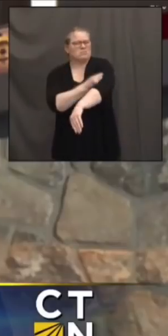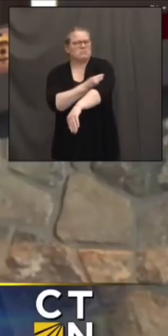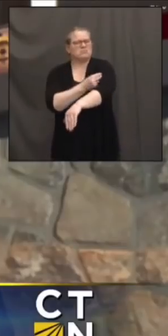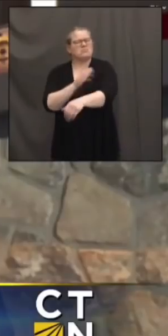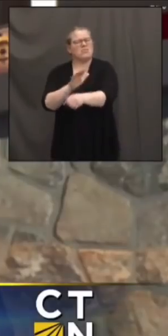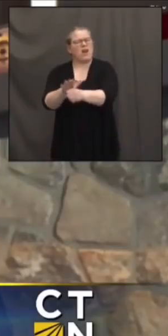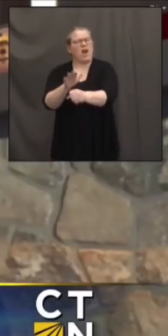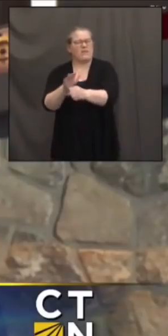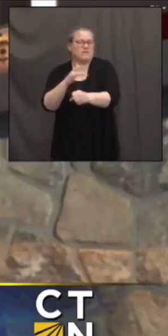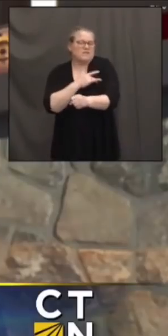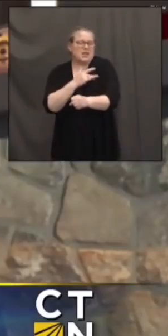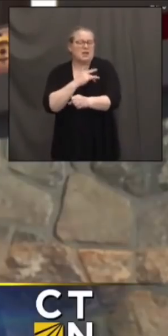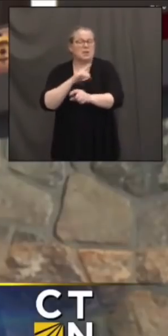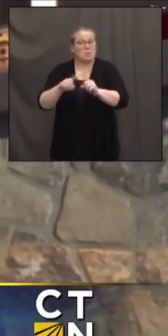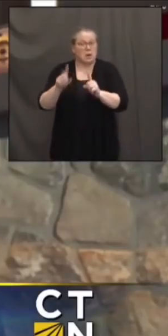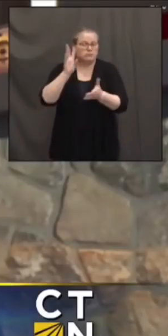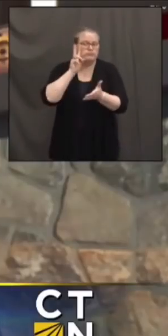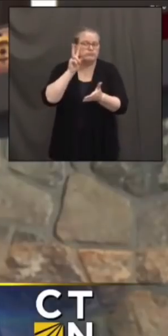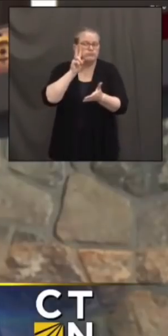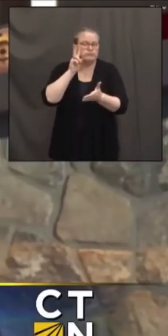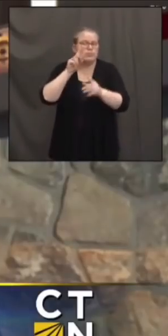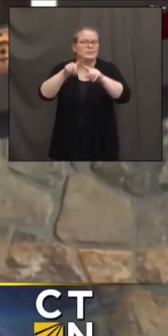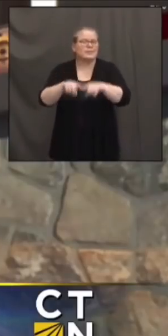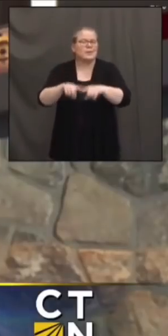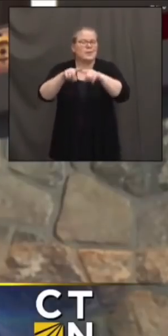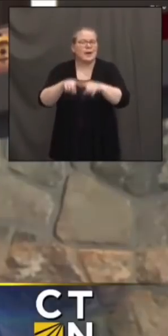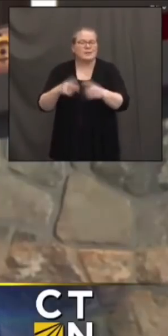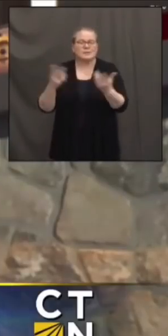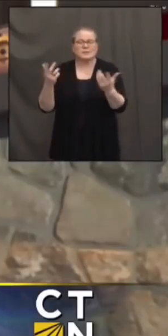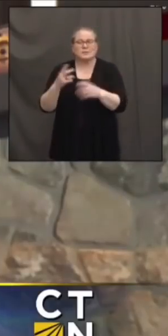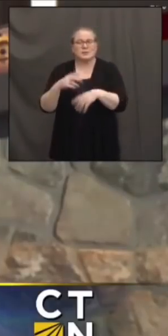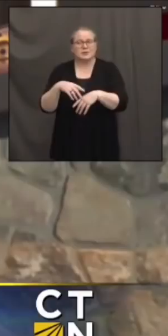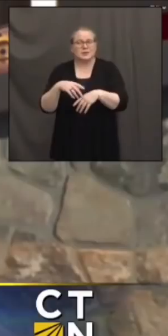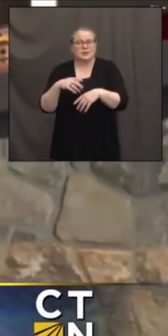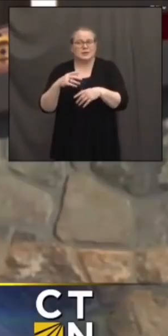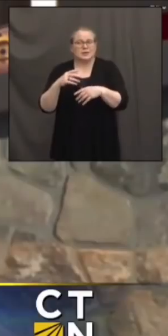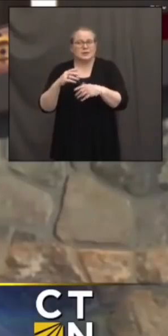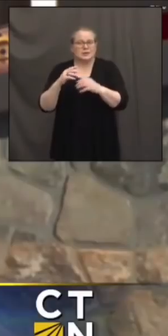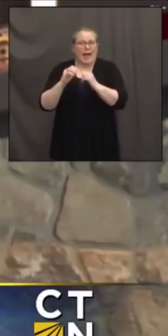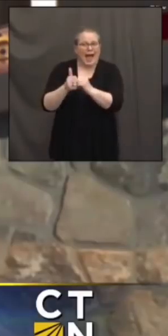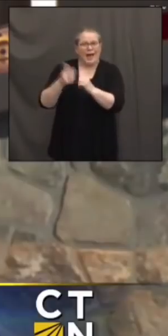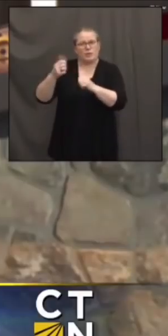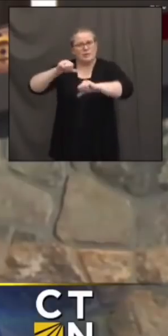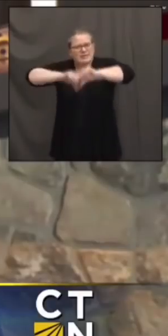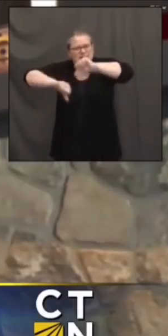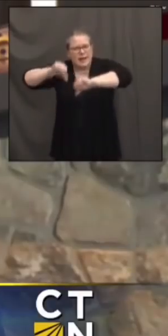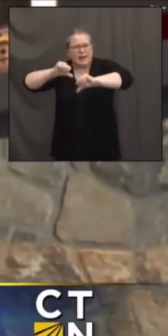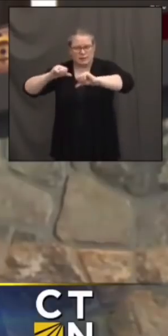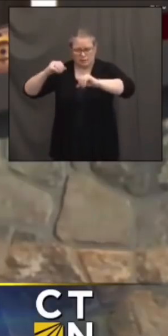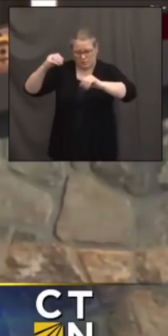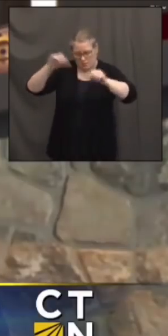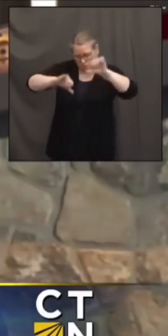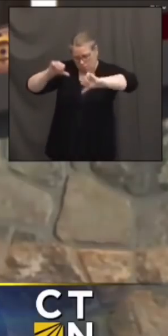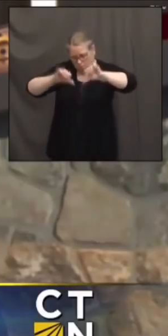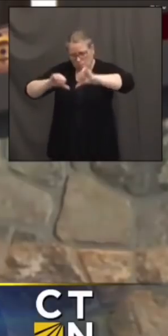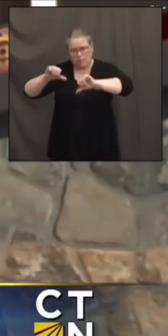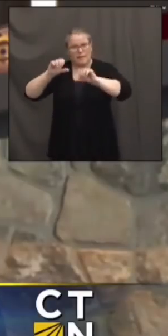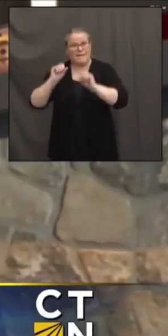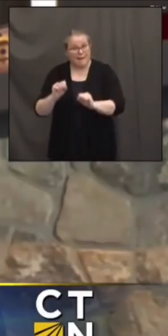question around a formulation, and will the formulation be optimized to try to deliver this as one dose, it's possible. I